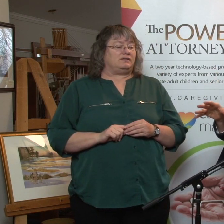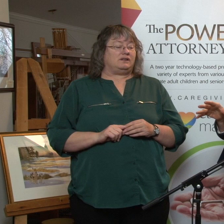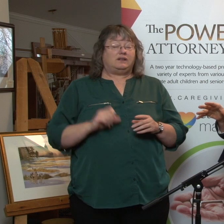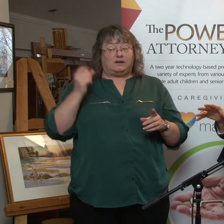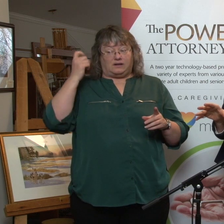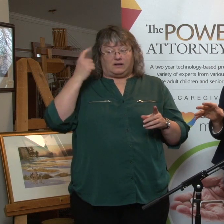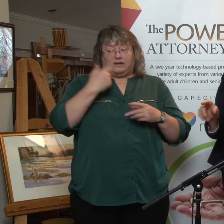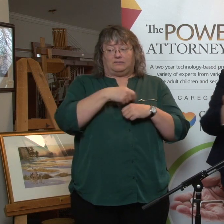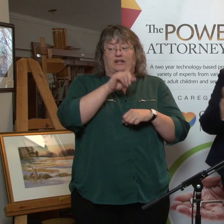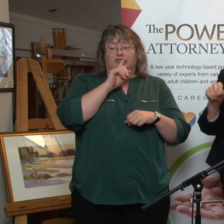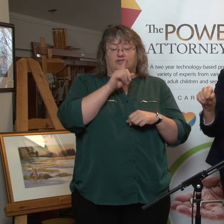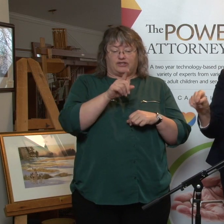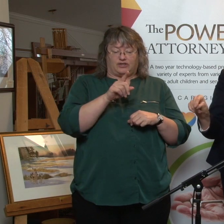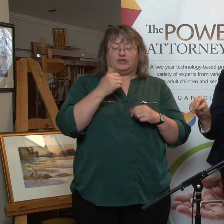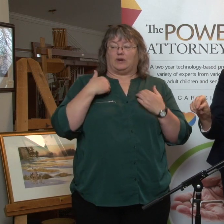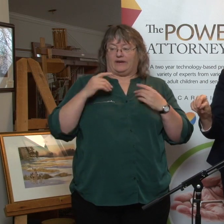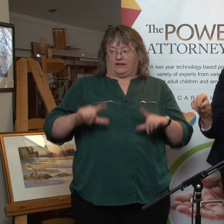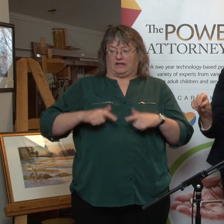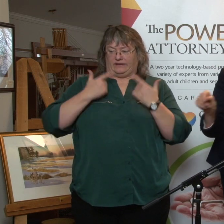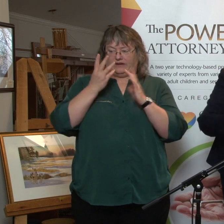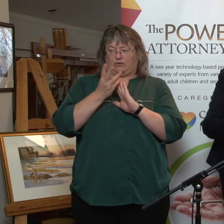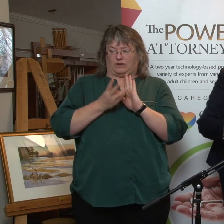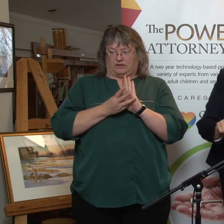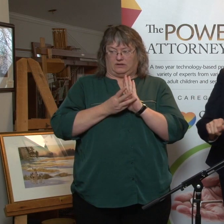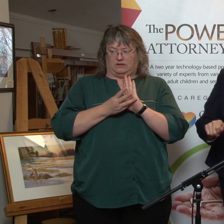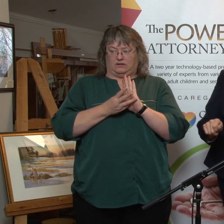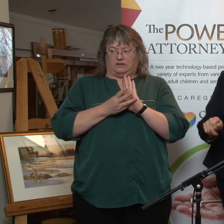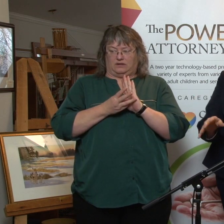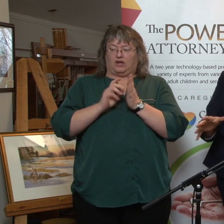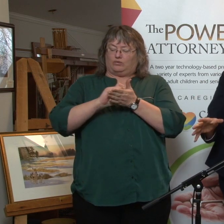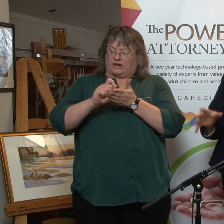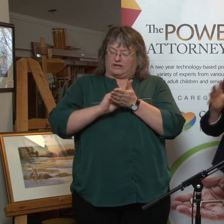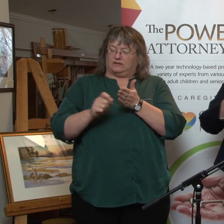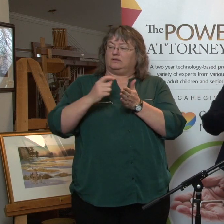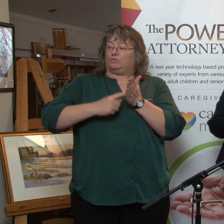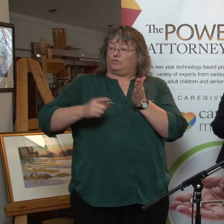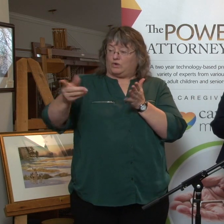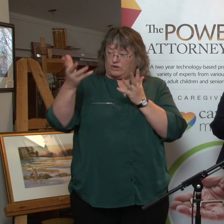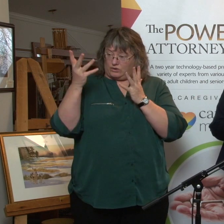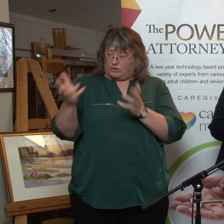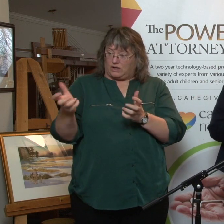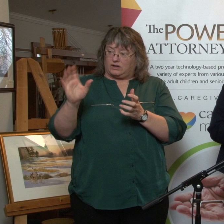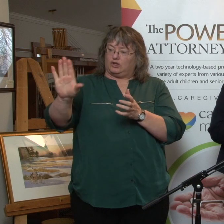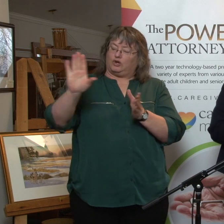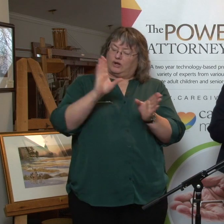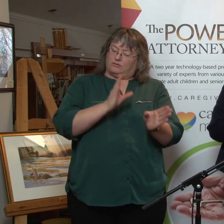make sure that you have a living will. So you write down what you